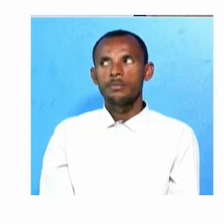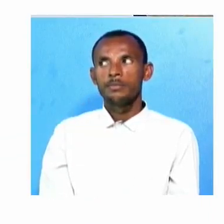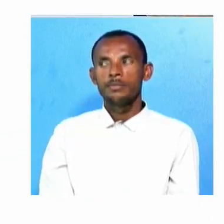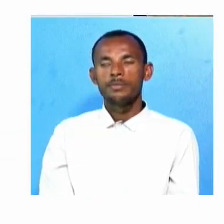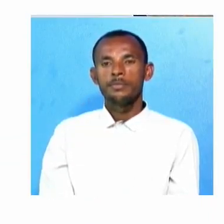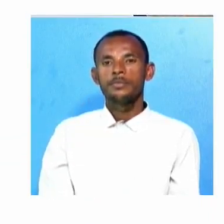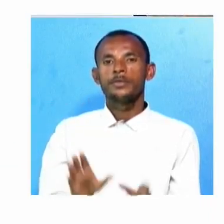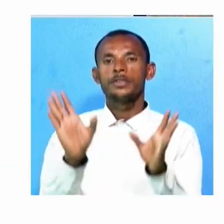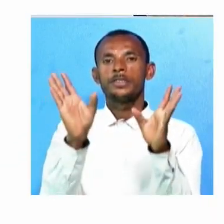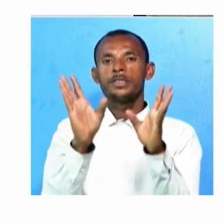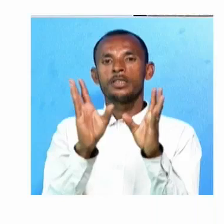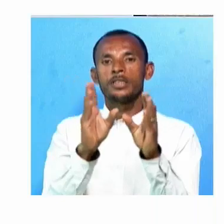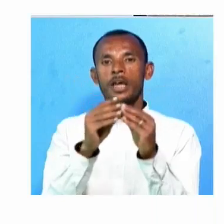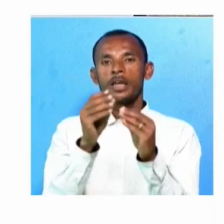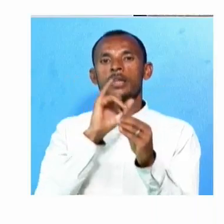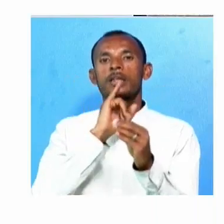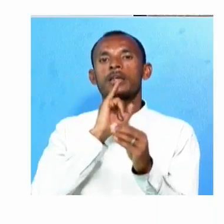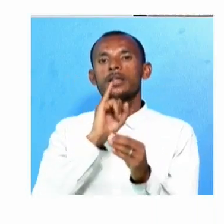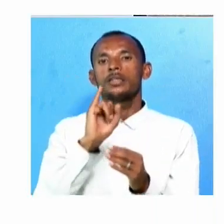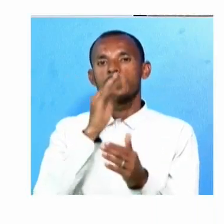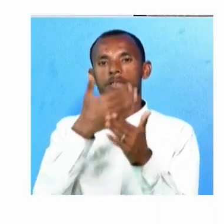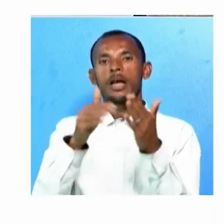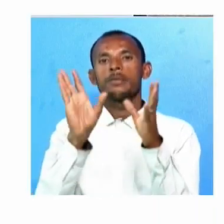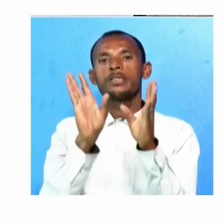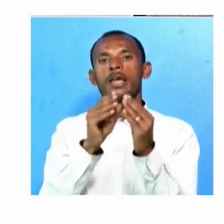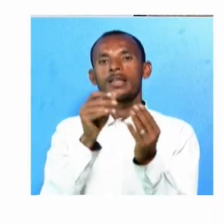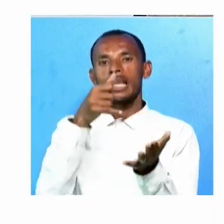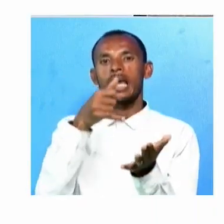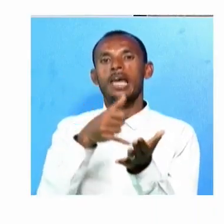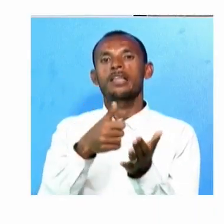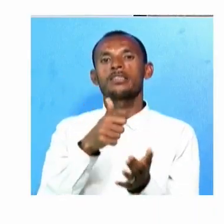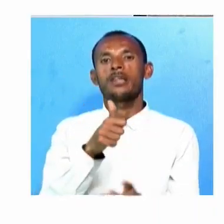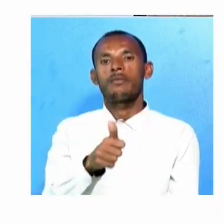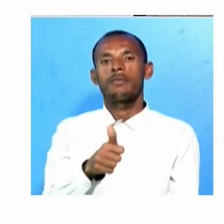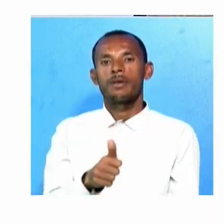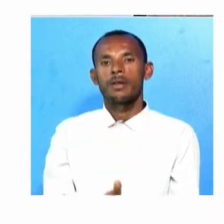A set is a subset of itself. A set